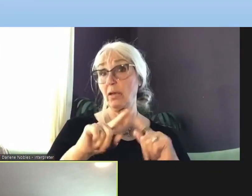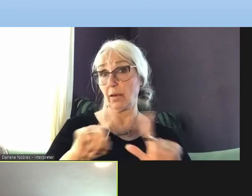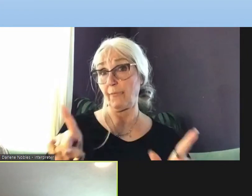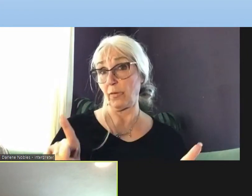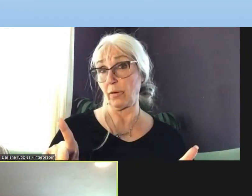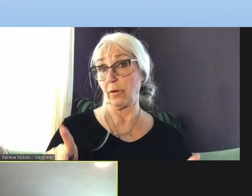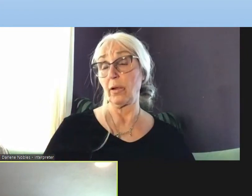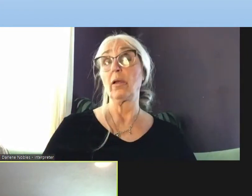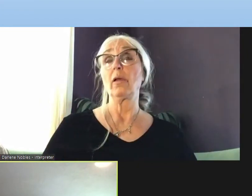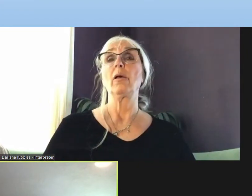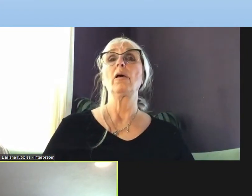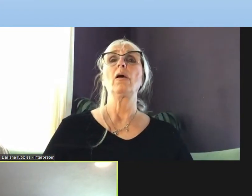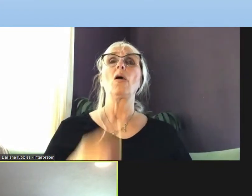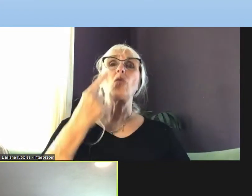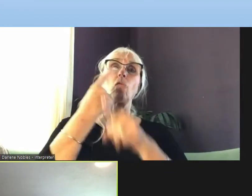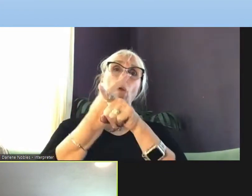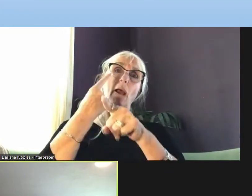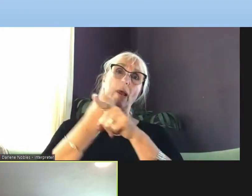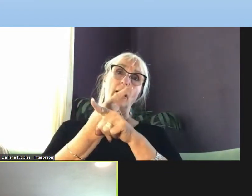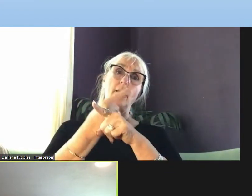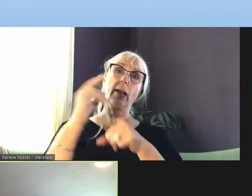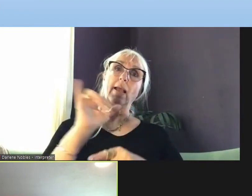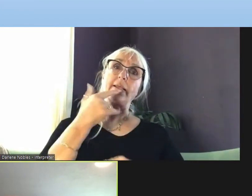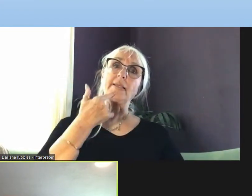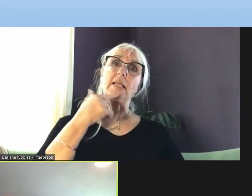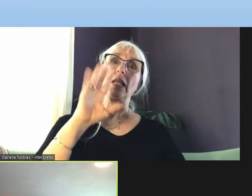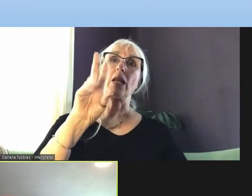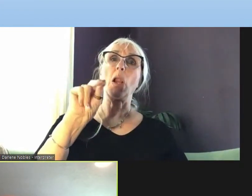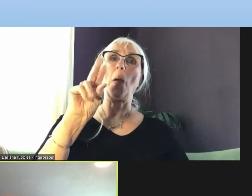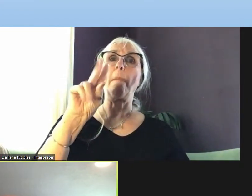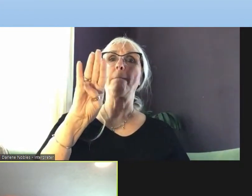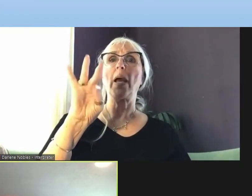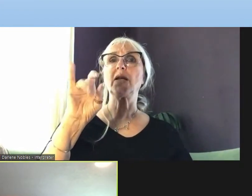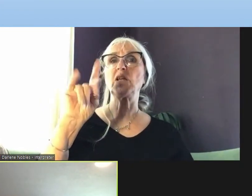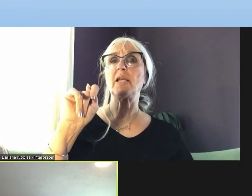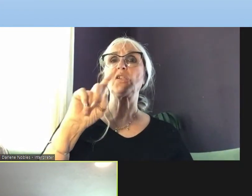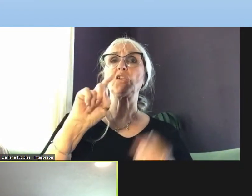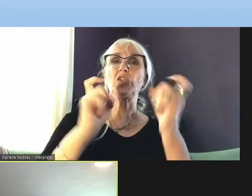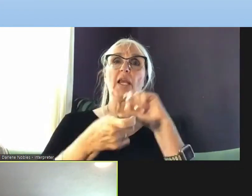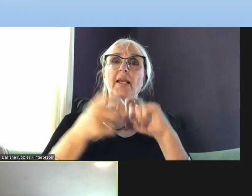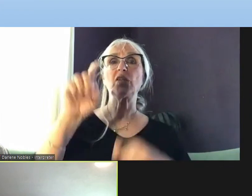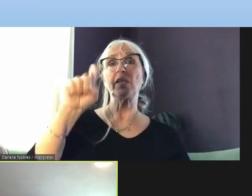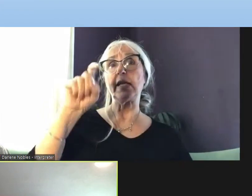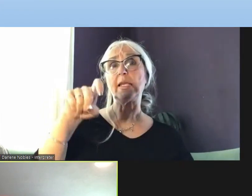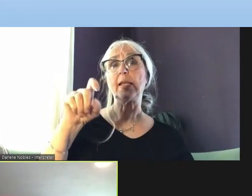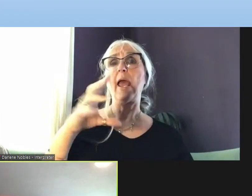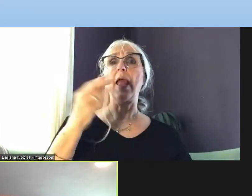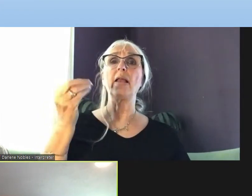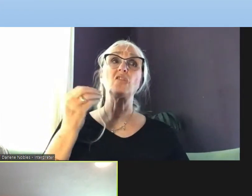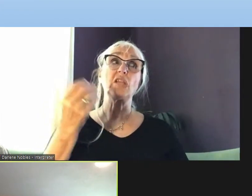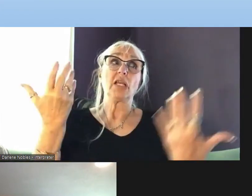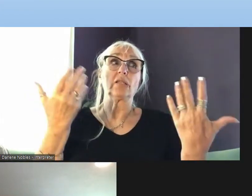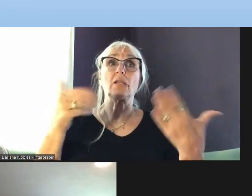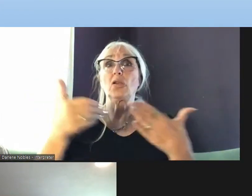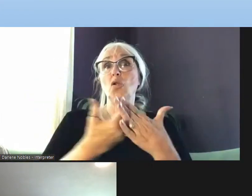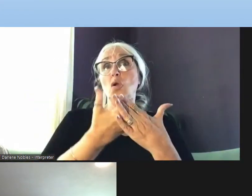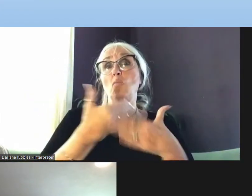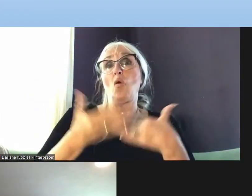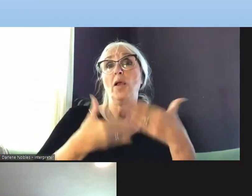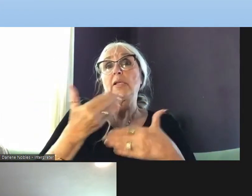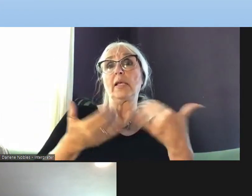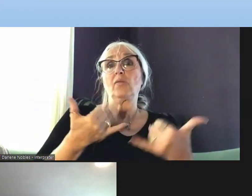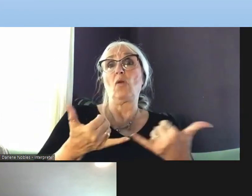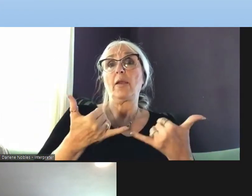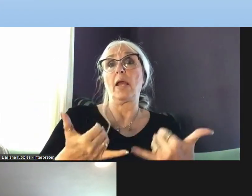can just, like I said, no budget changes are needed, and it can just be kind of a new process for now. Yeah. Okay. Just